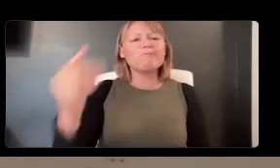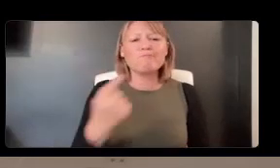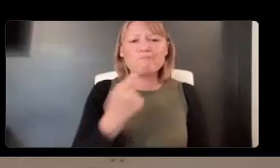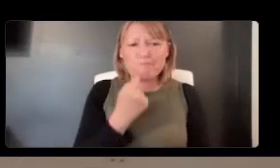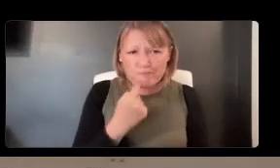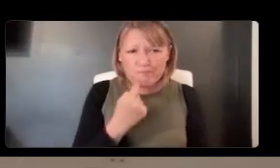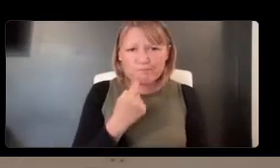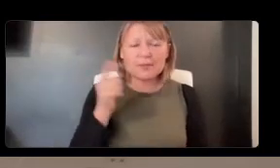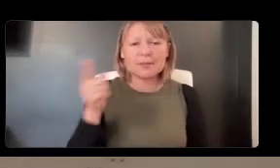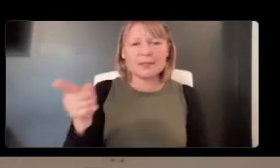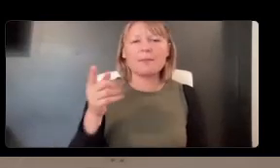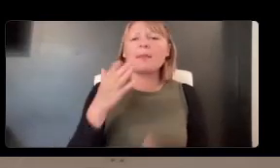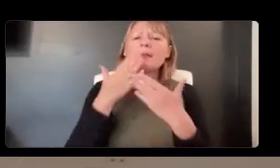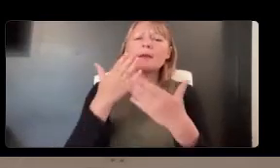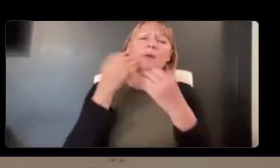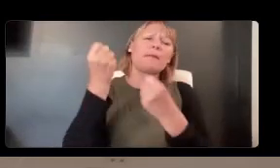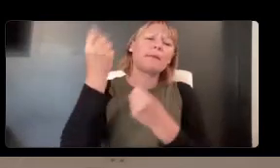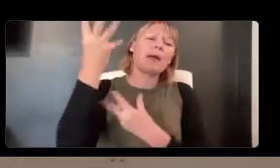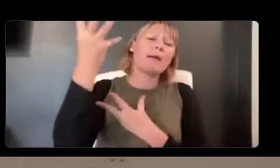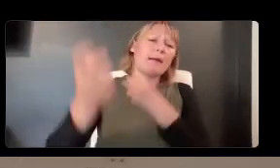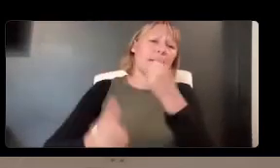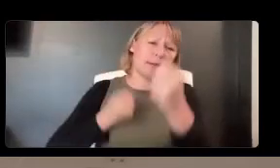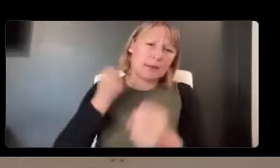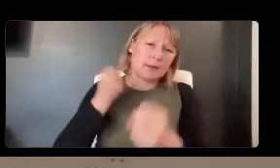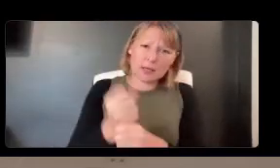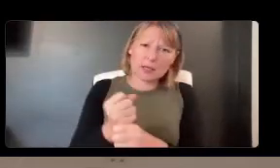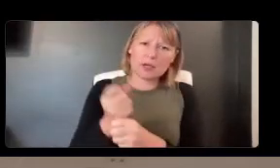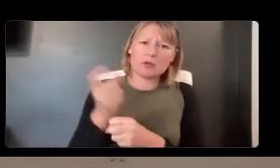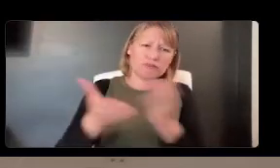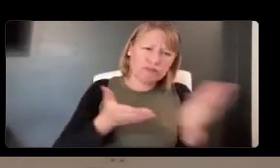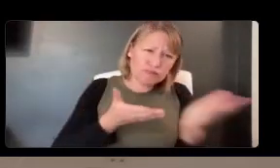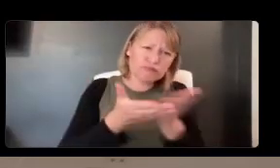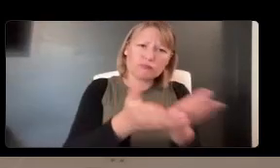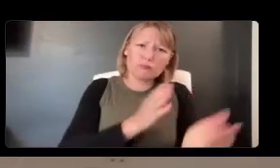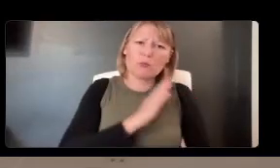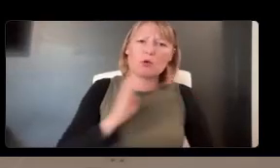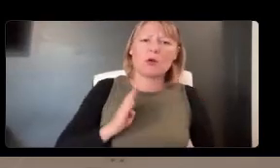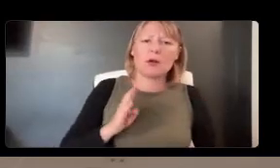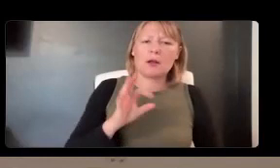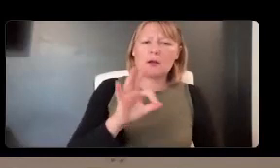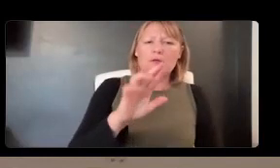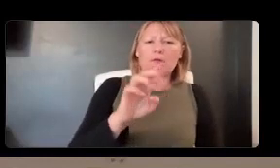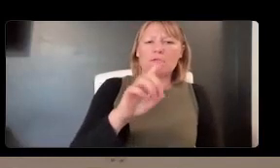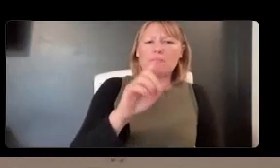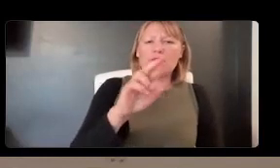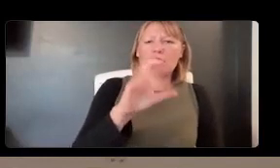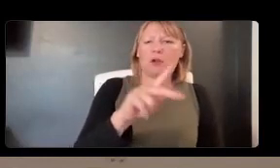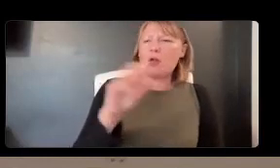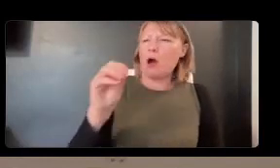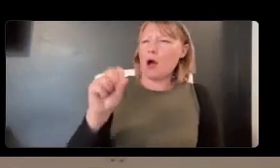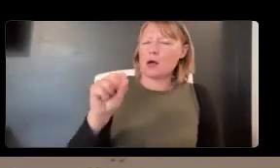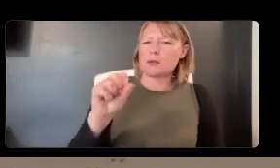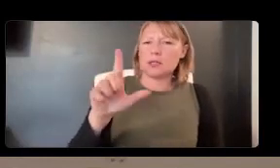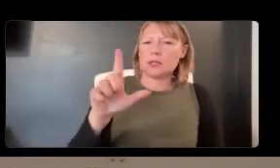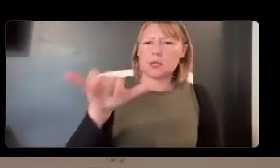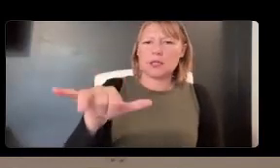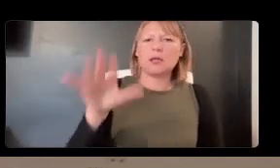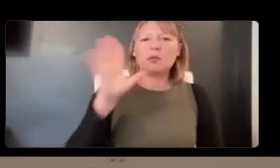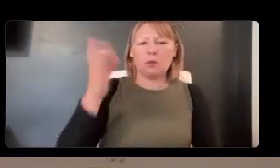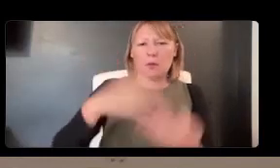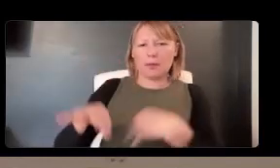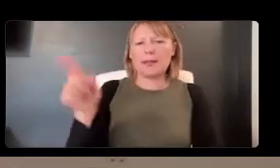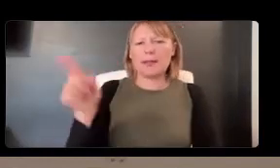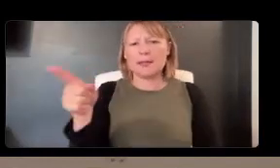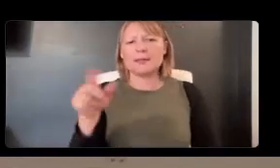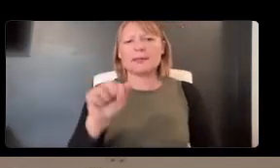him for his many years of dedicated service to the board. Mr. Osley will actually be replaced by board member Glorabel Perez, who's joining